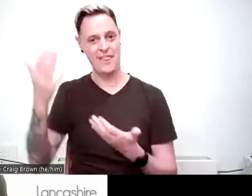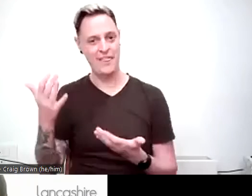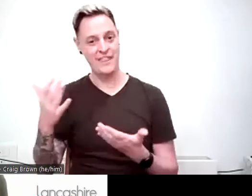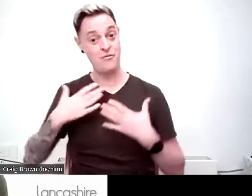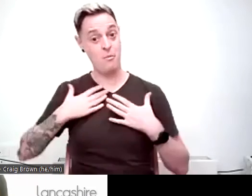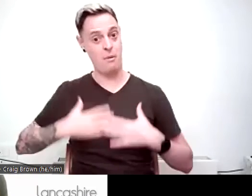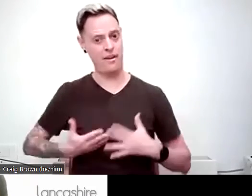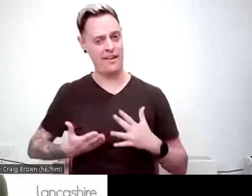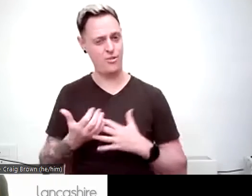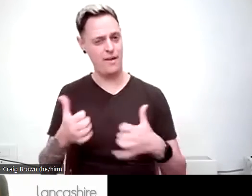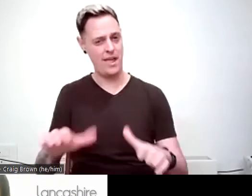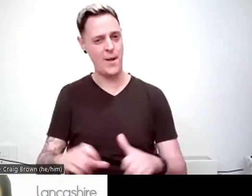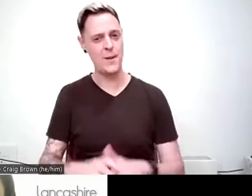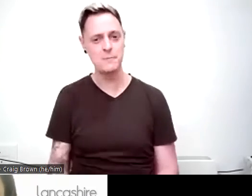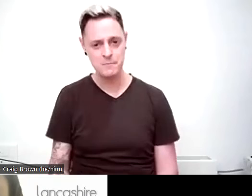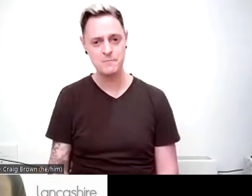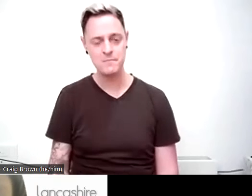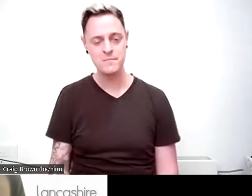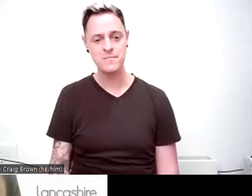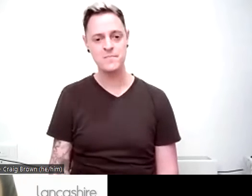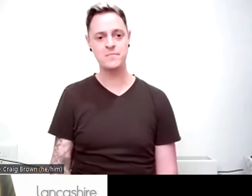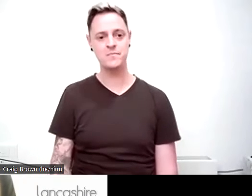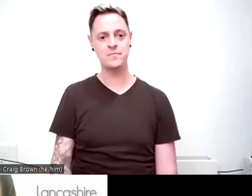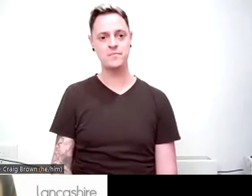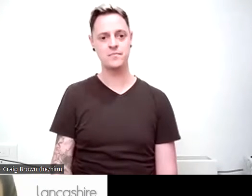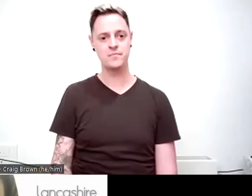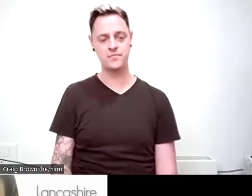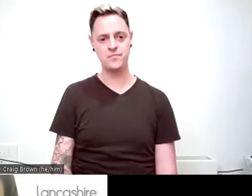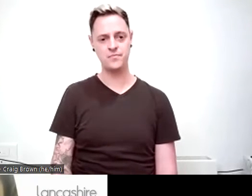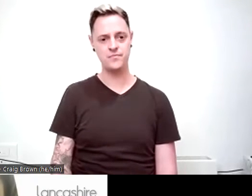interesting. Yeah, there's a lot of, when